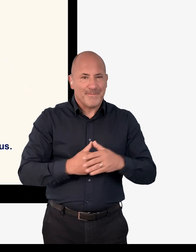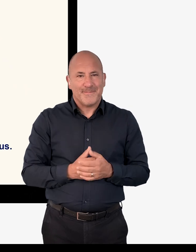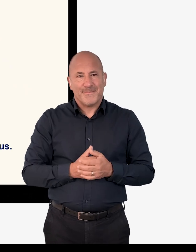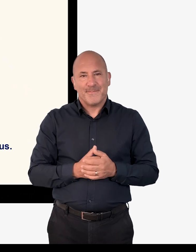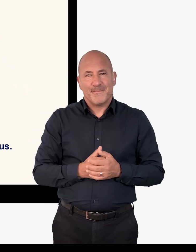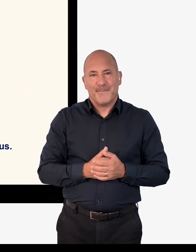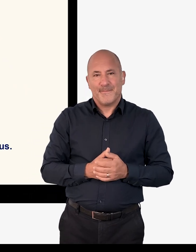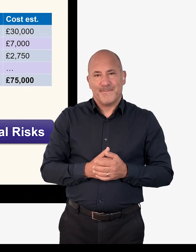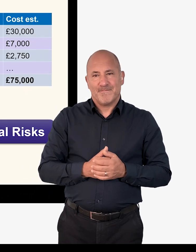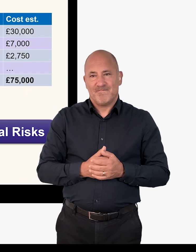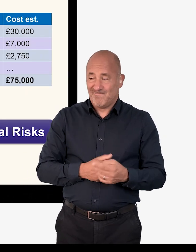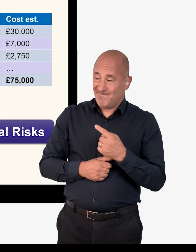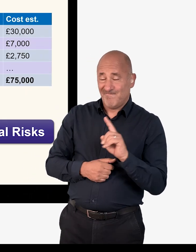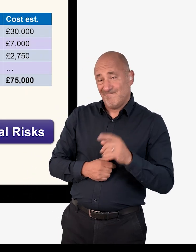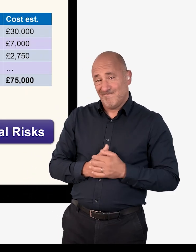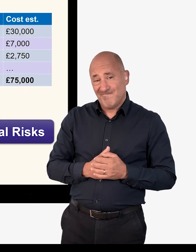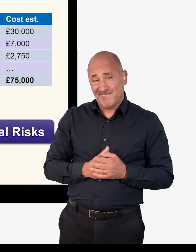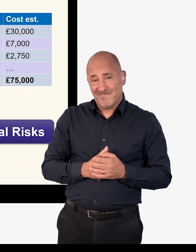detail.